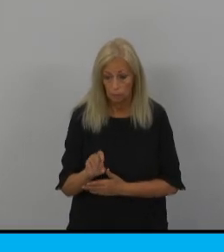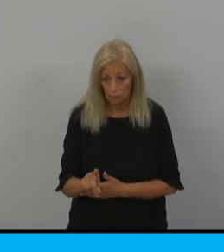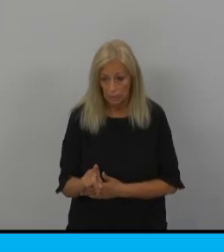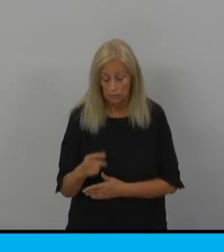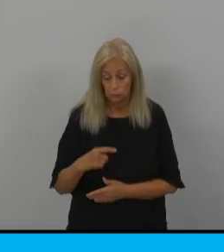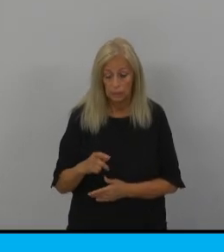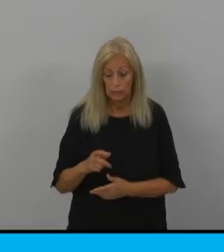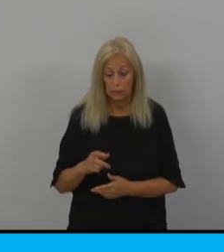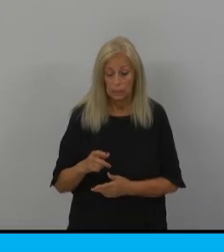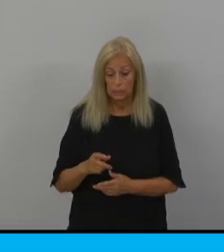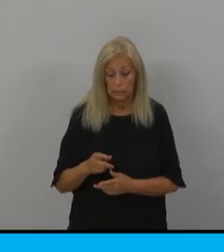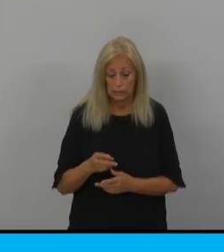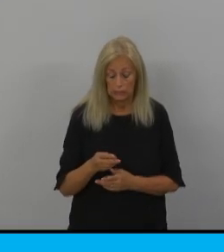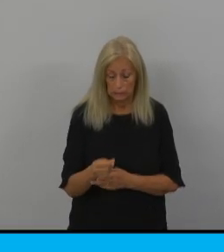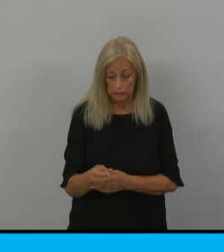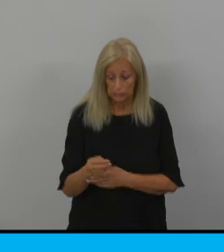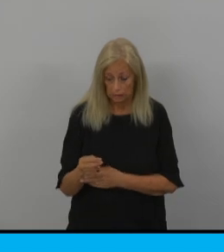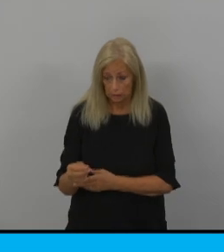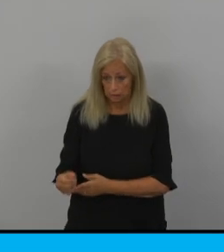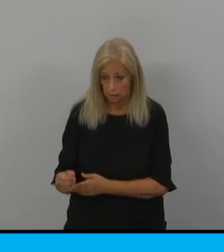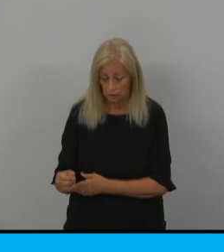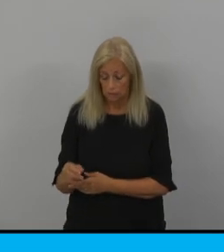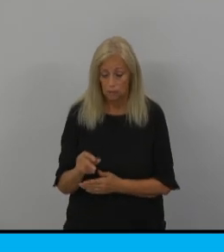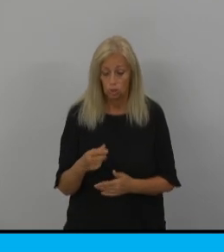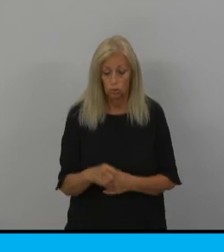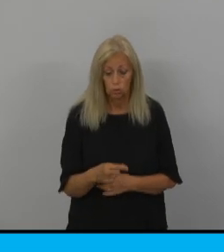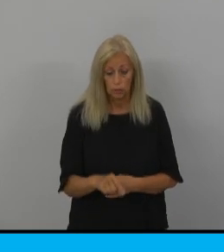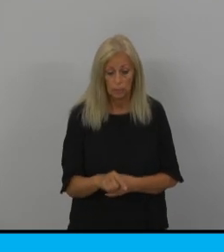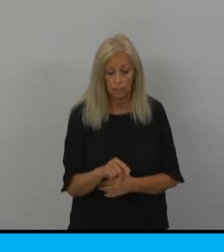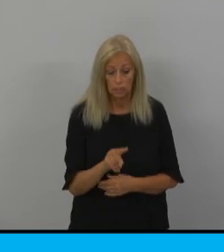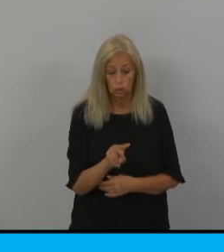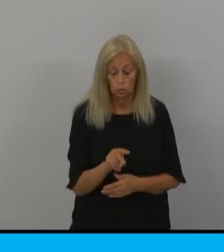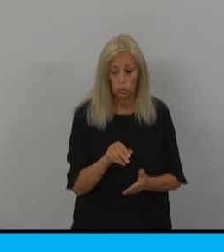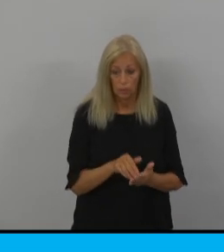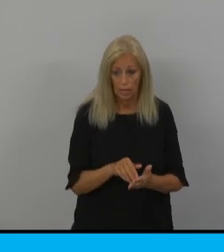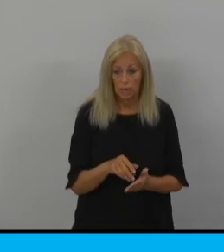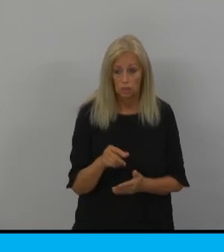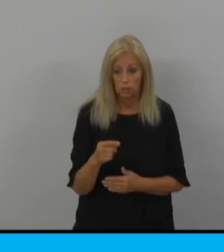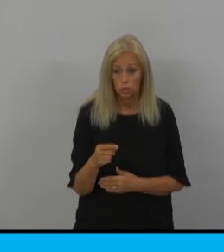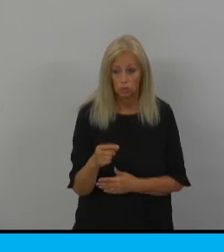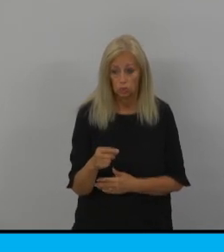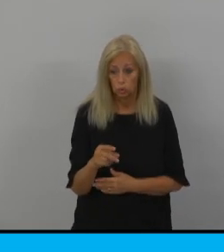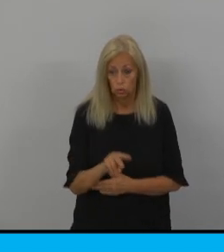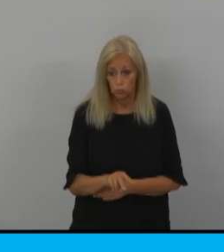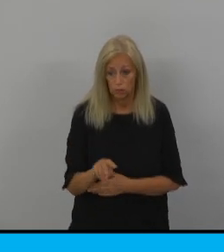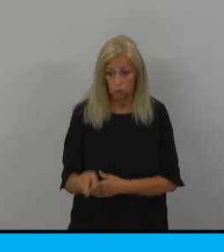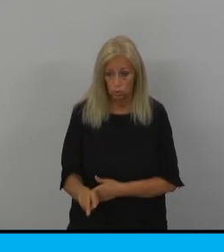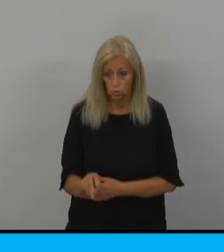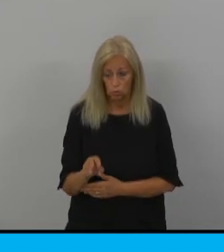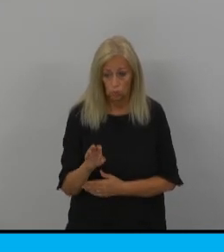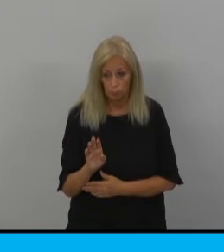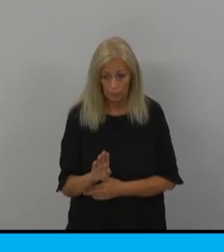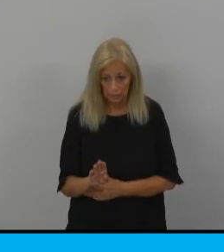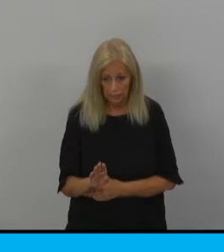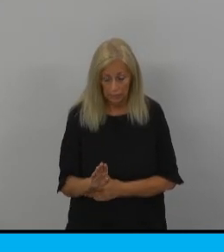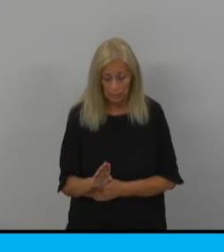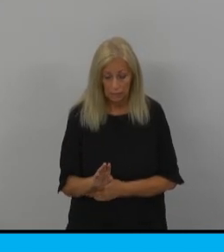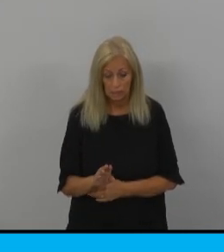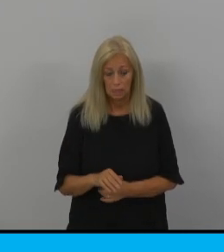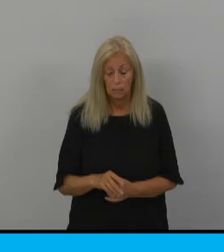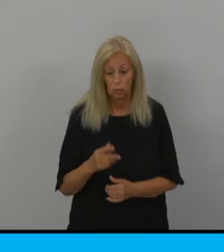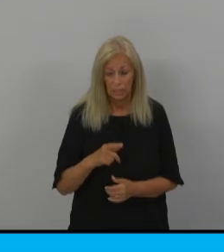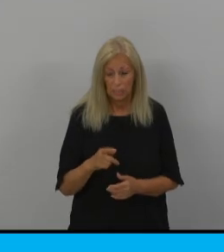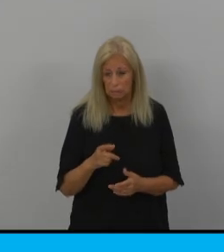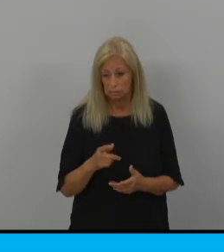in this last election, and the green is our 2022B. The 22 were issued